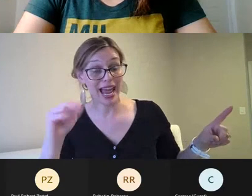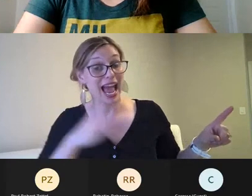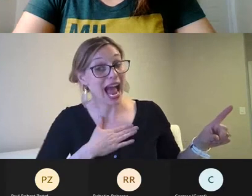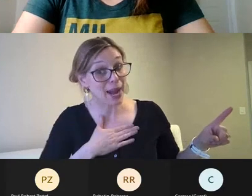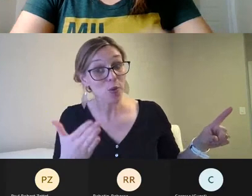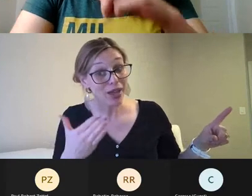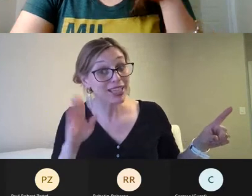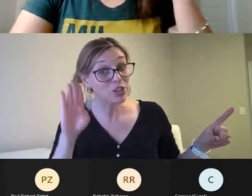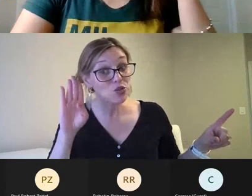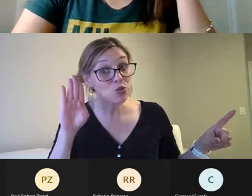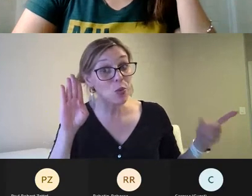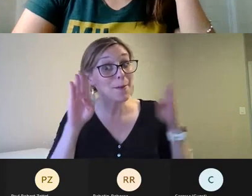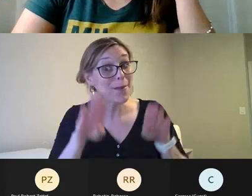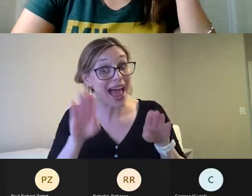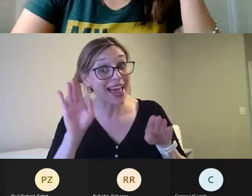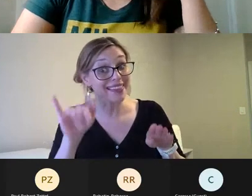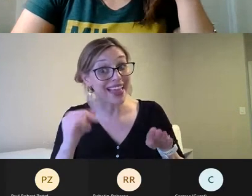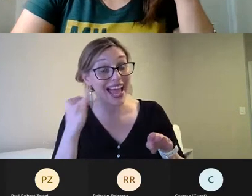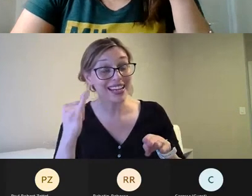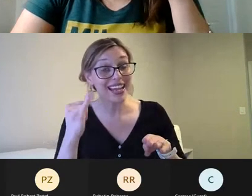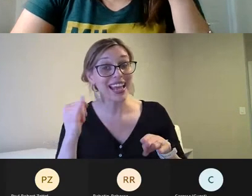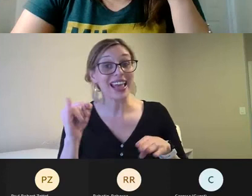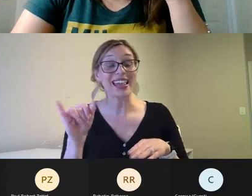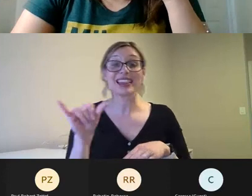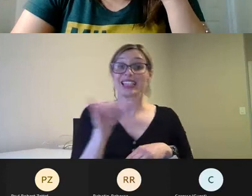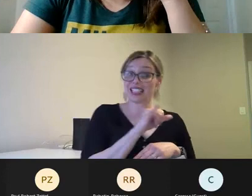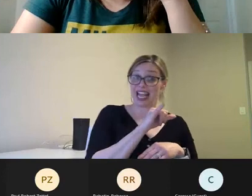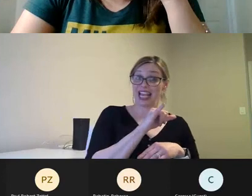to the records that the same Jefferson Street building